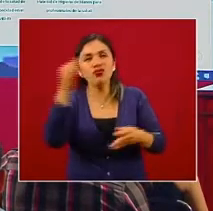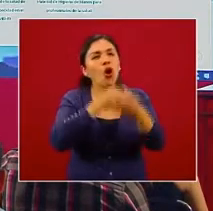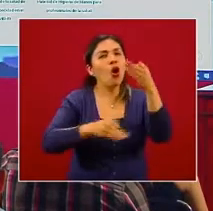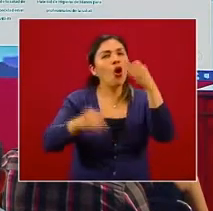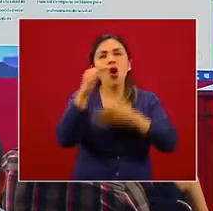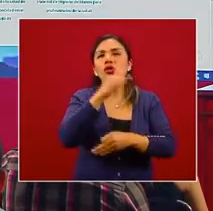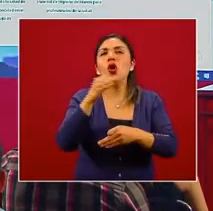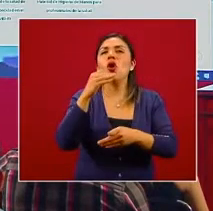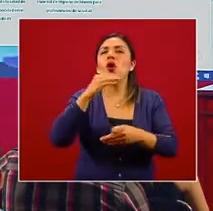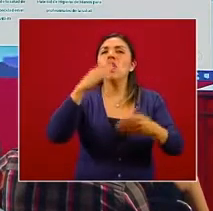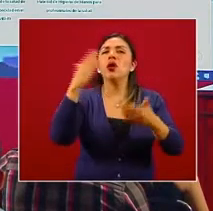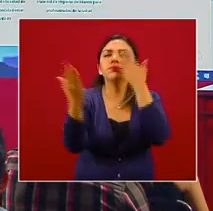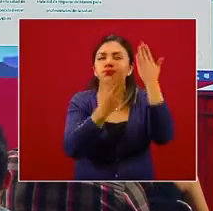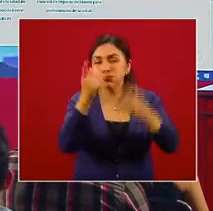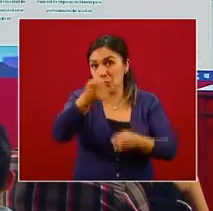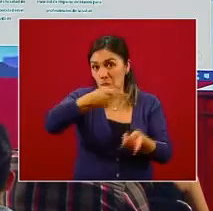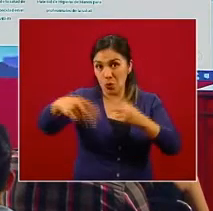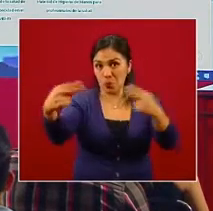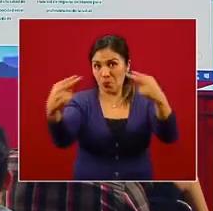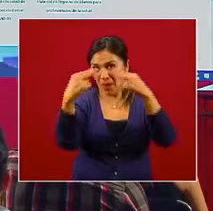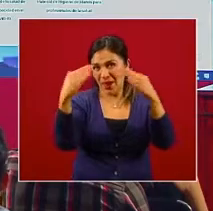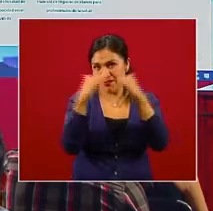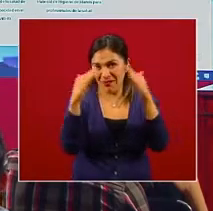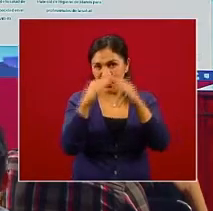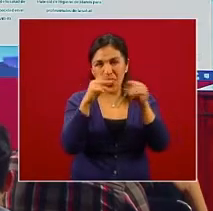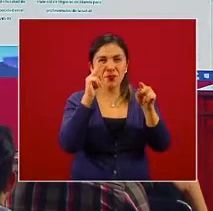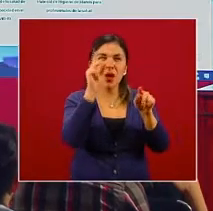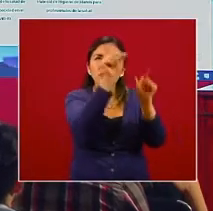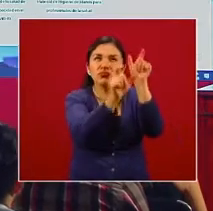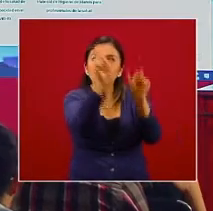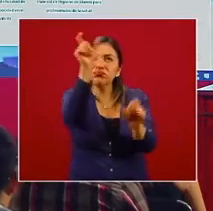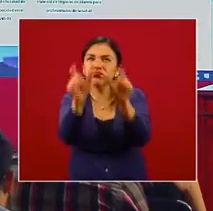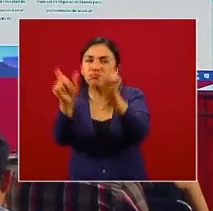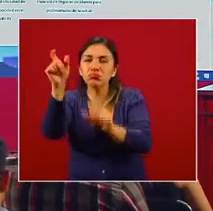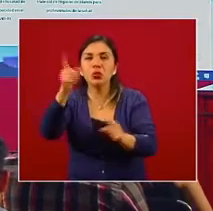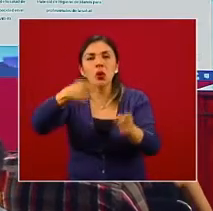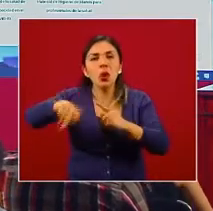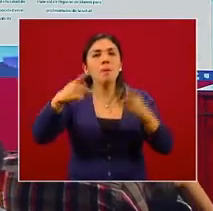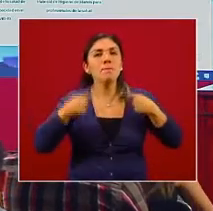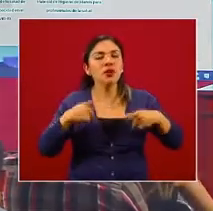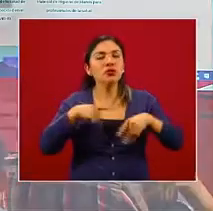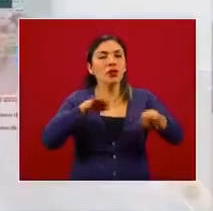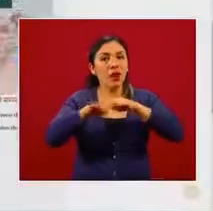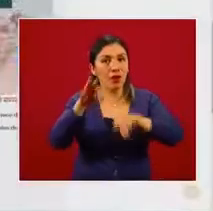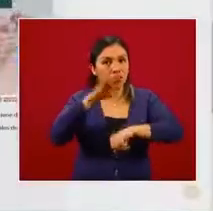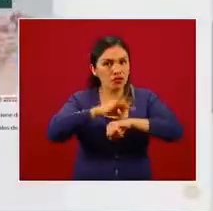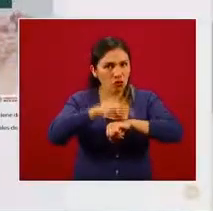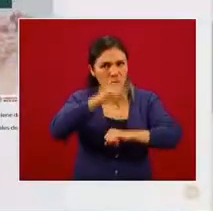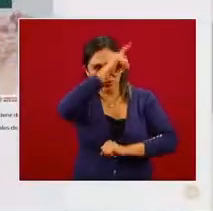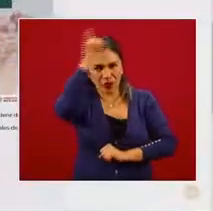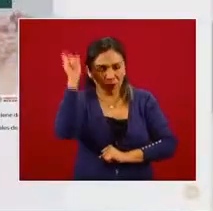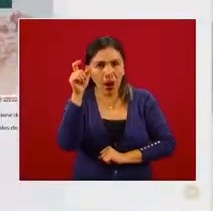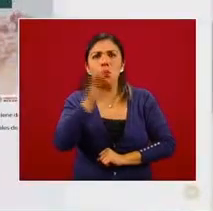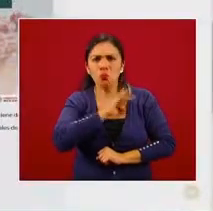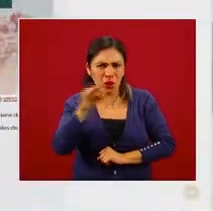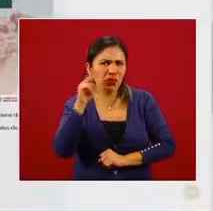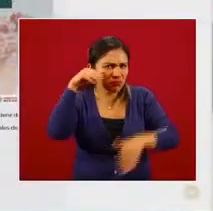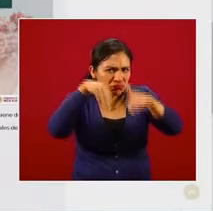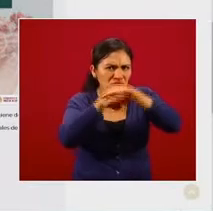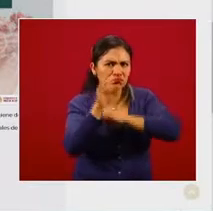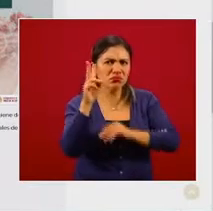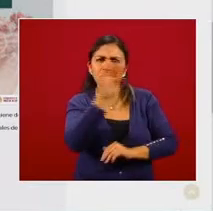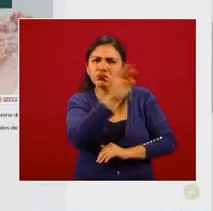have for healthcare professionals. You can, everyone who's at home right now, I want to tell you, you can check this out at any